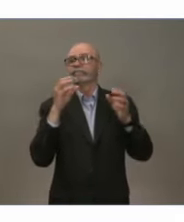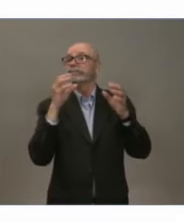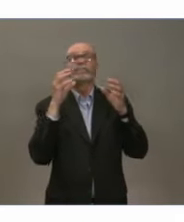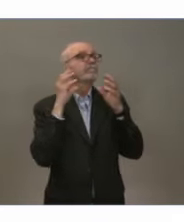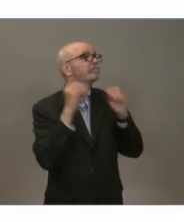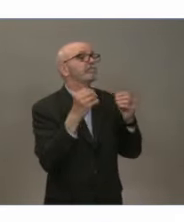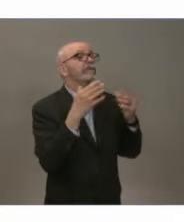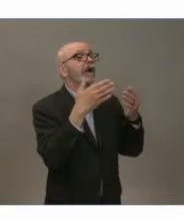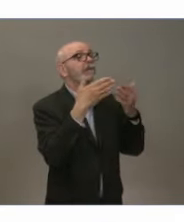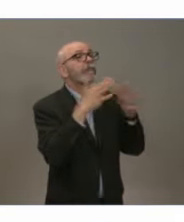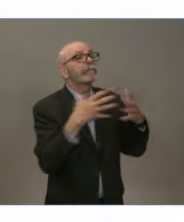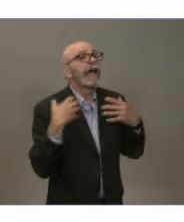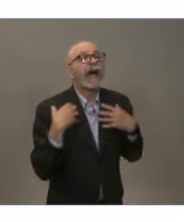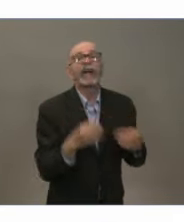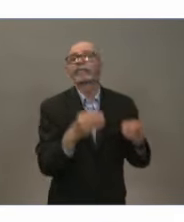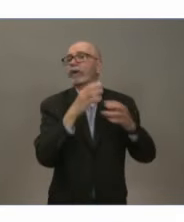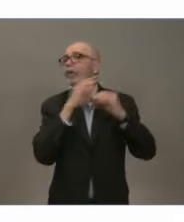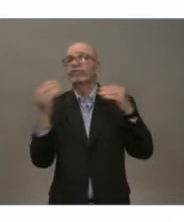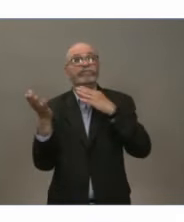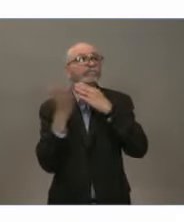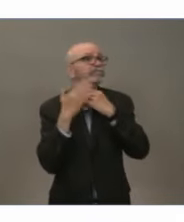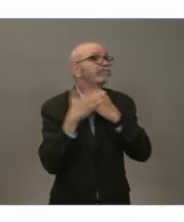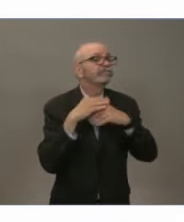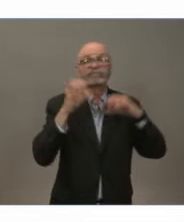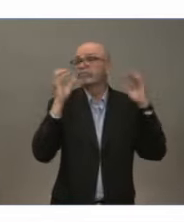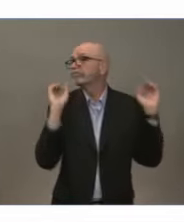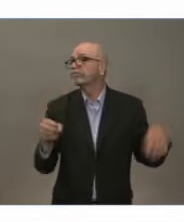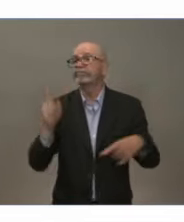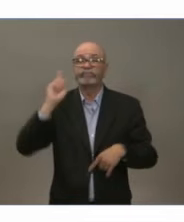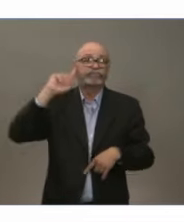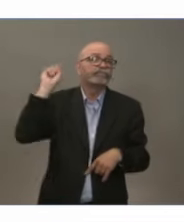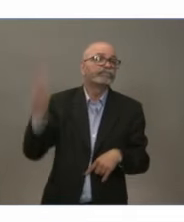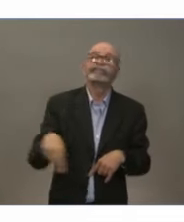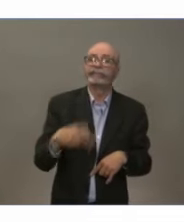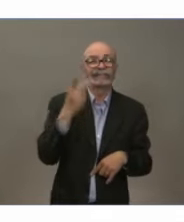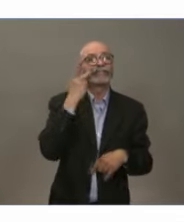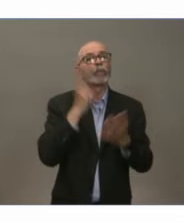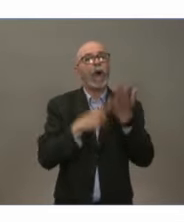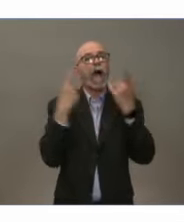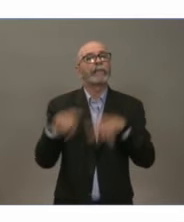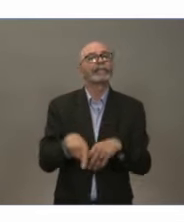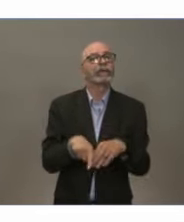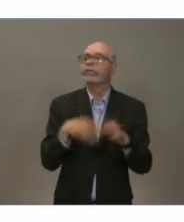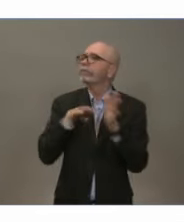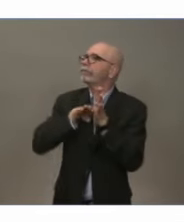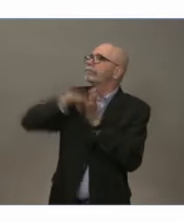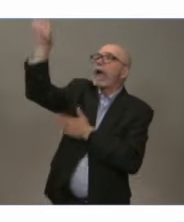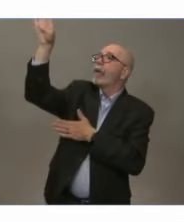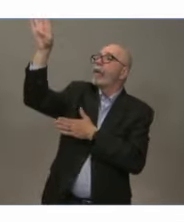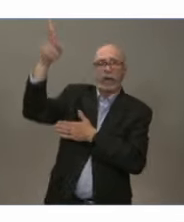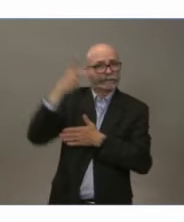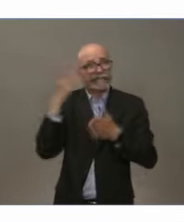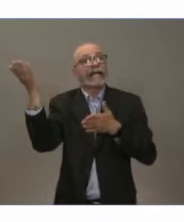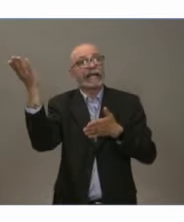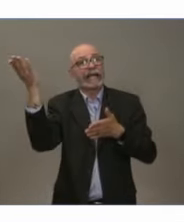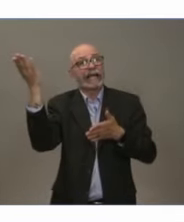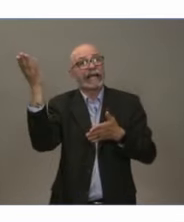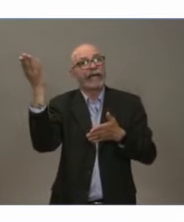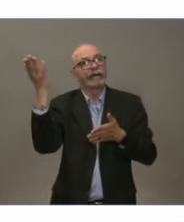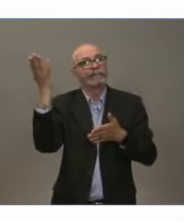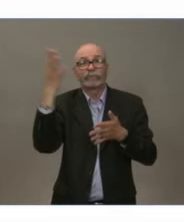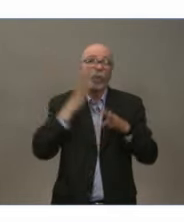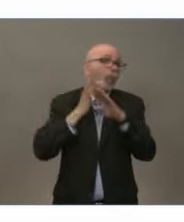is a almost 5 to 6 times greater number of cases, upwards of well over 6,000